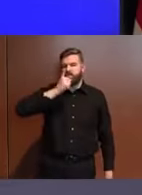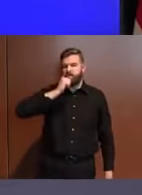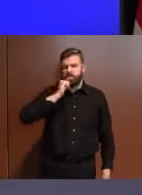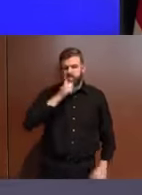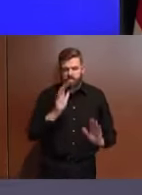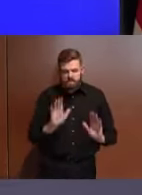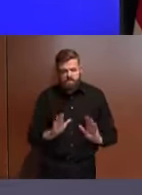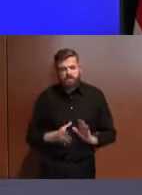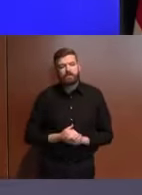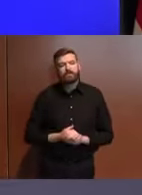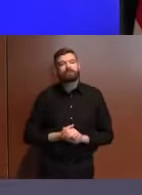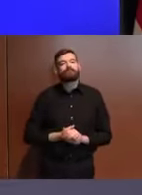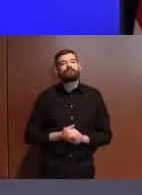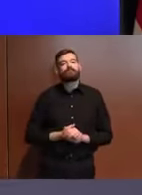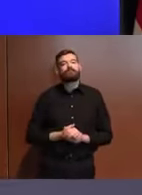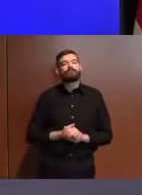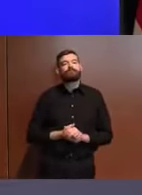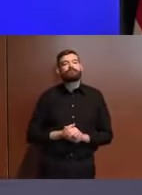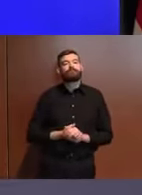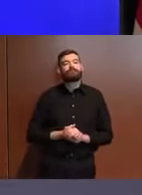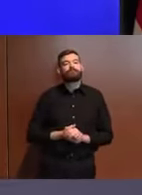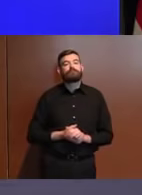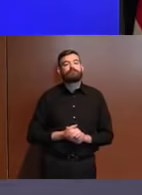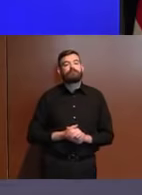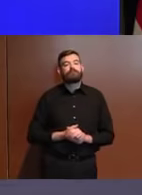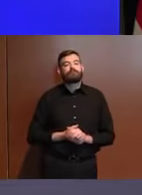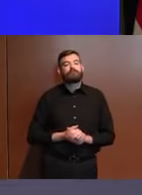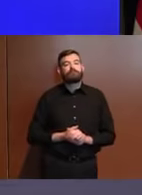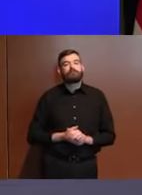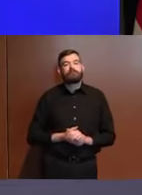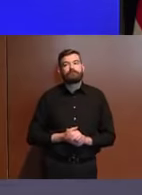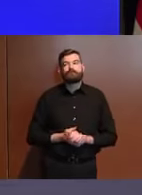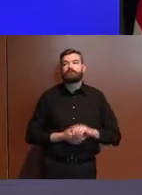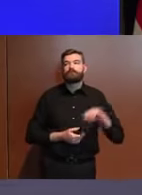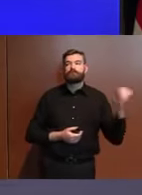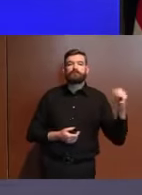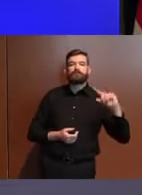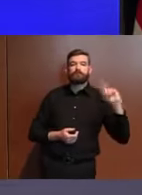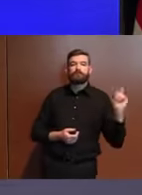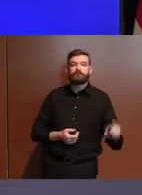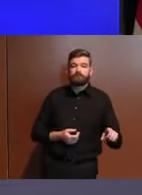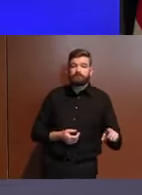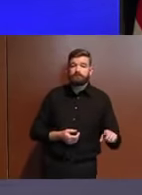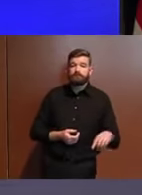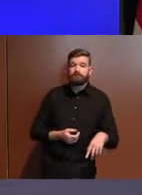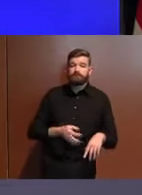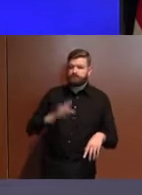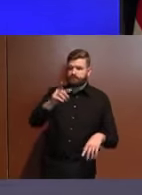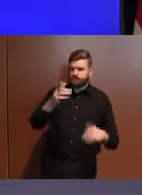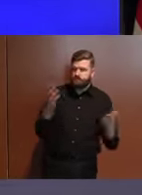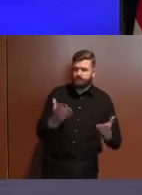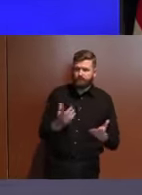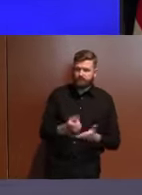Charlie Cradaville, New Brunswick today. Thank you for the opportunity, Governor. Charlie, I meant to say when you were here last weekend that I have a son named Charlie, so Yes.